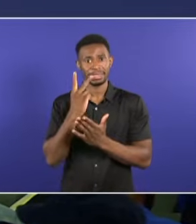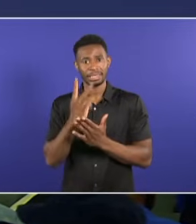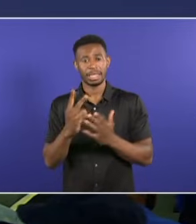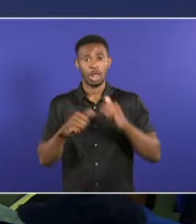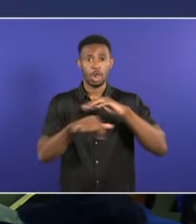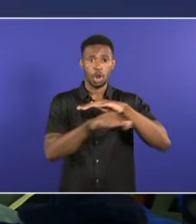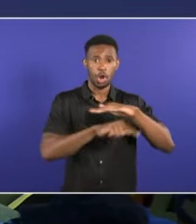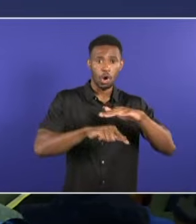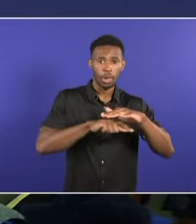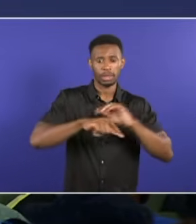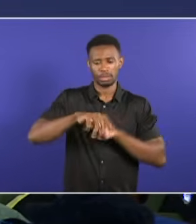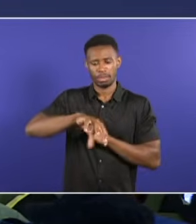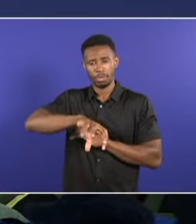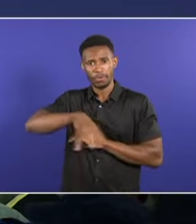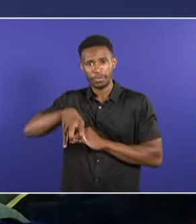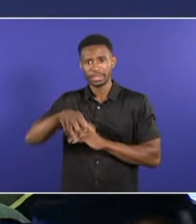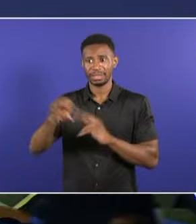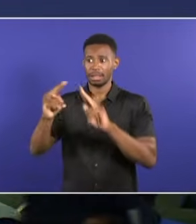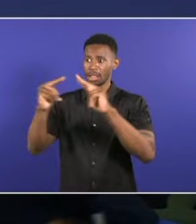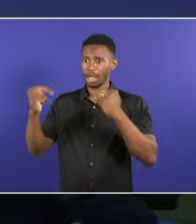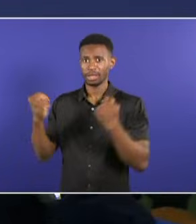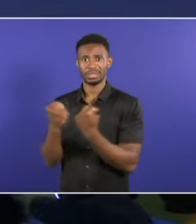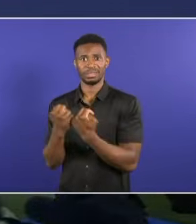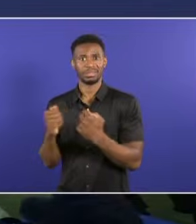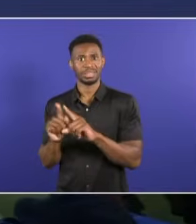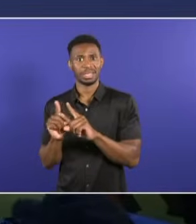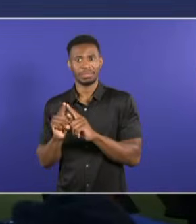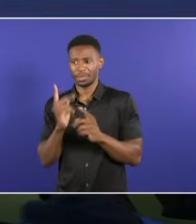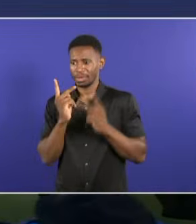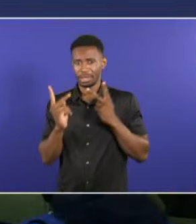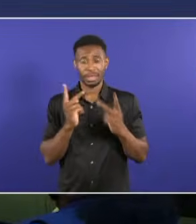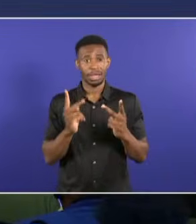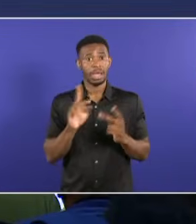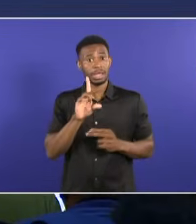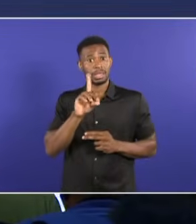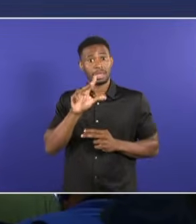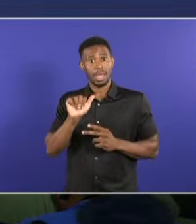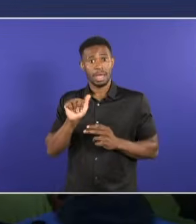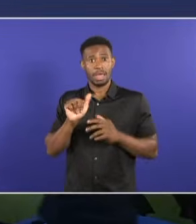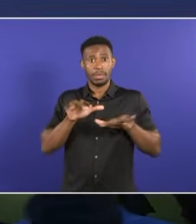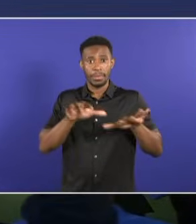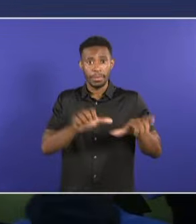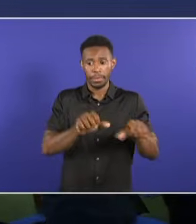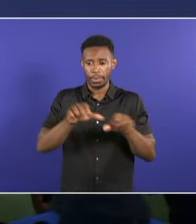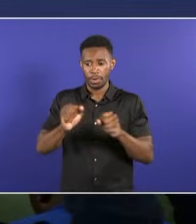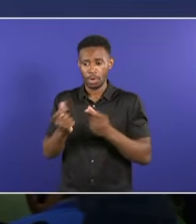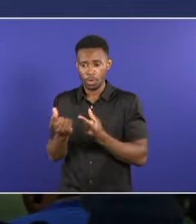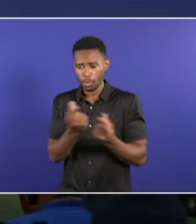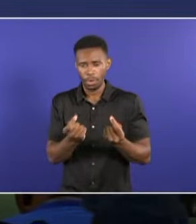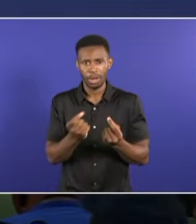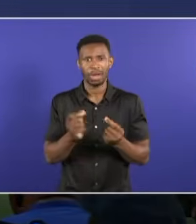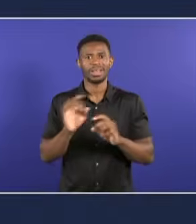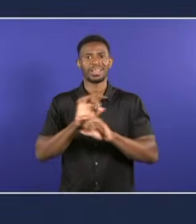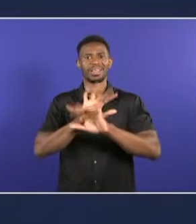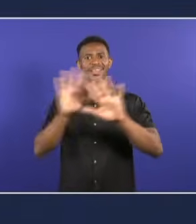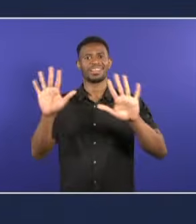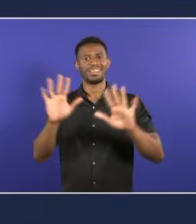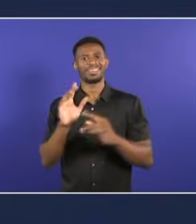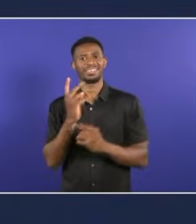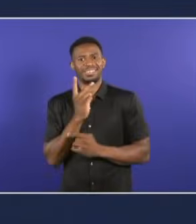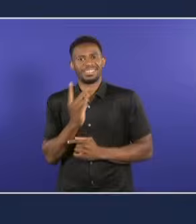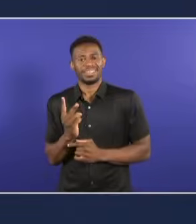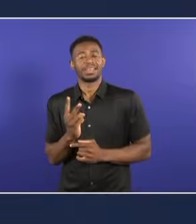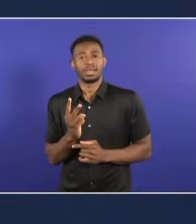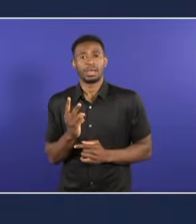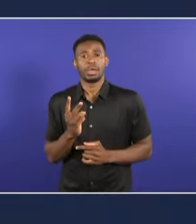and now national, the DA is proving something that South Africans have long believed.